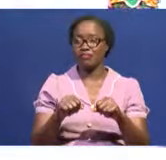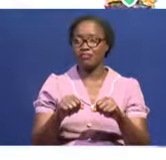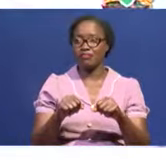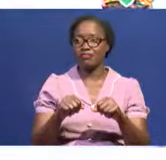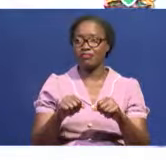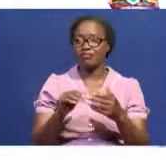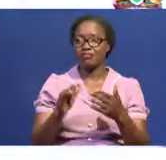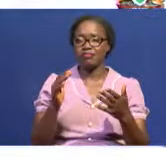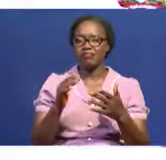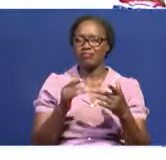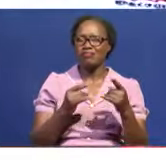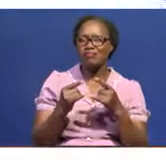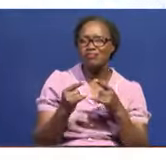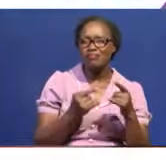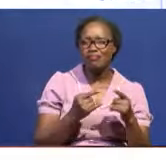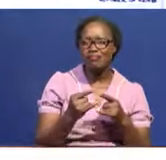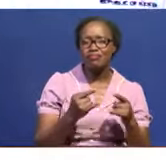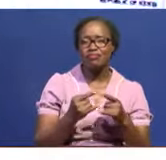putting more